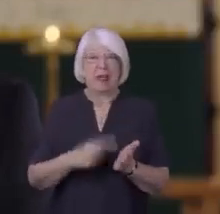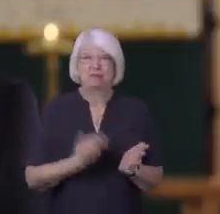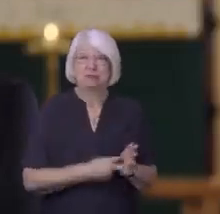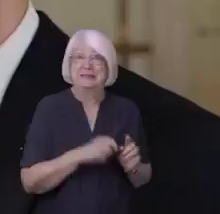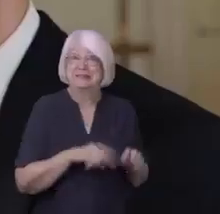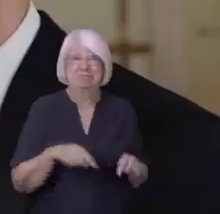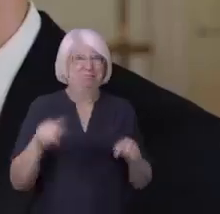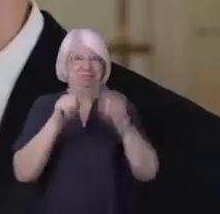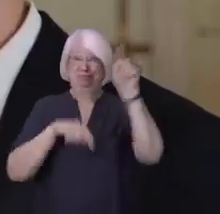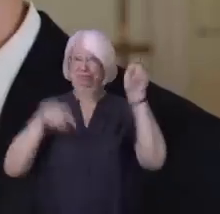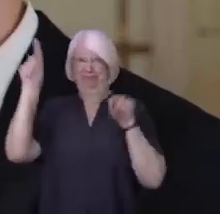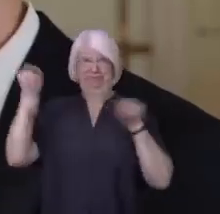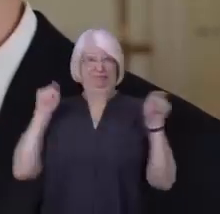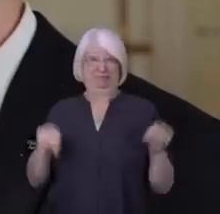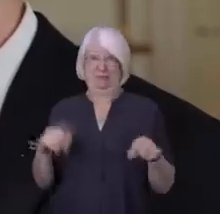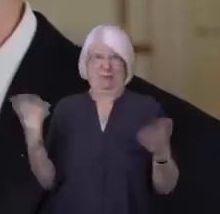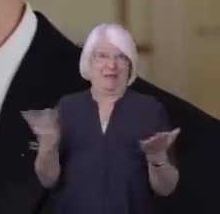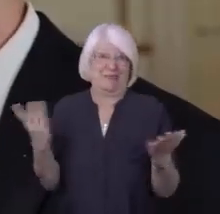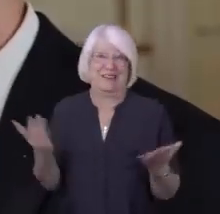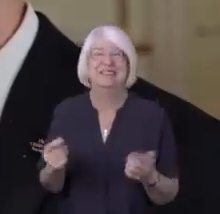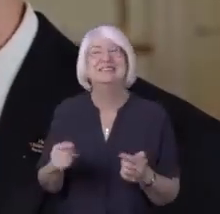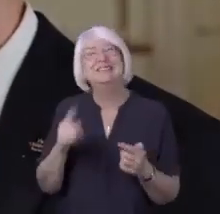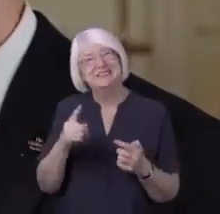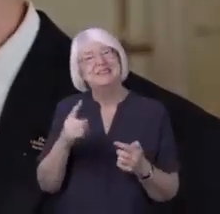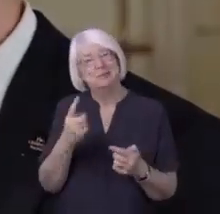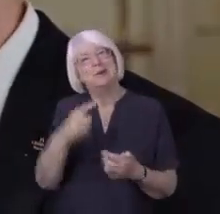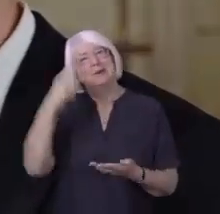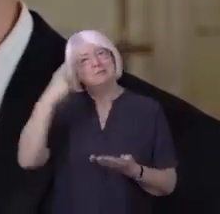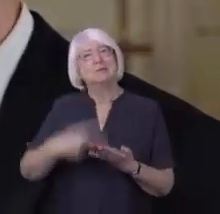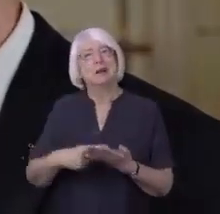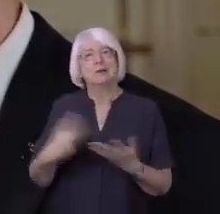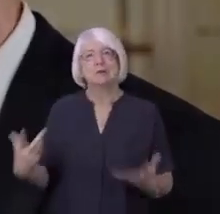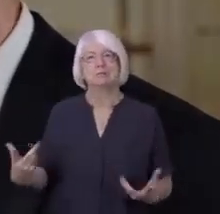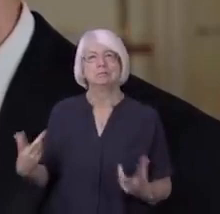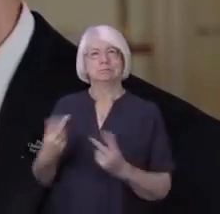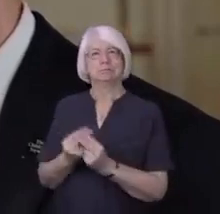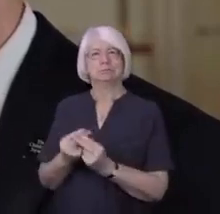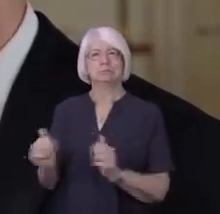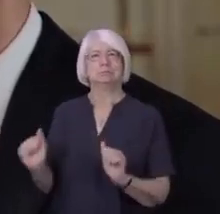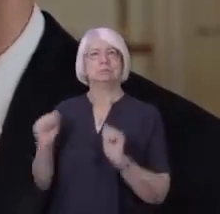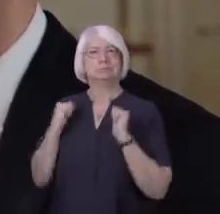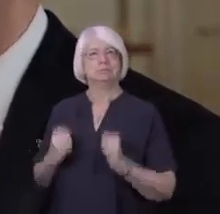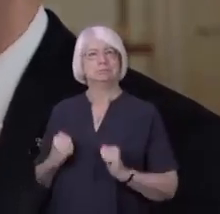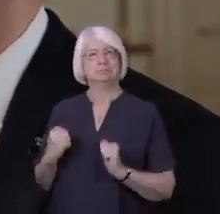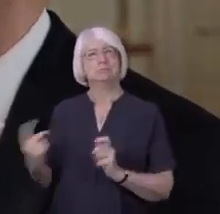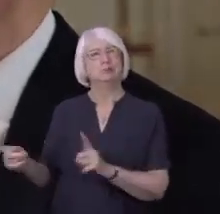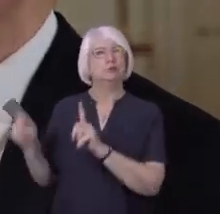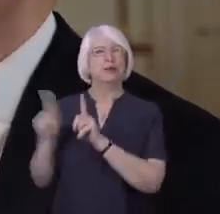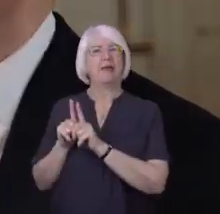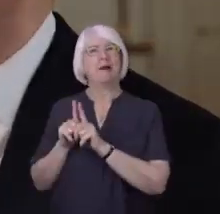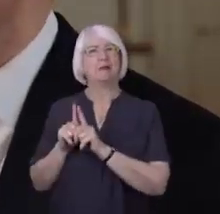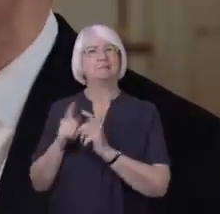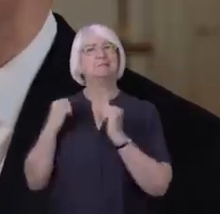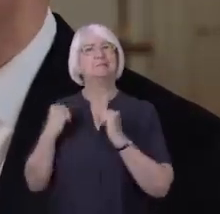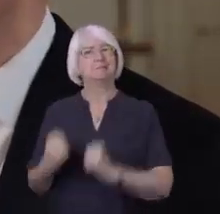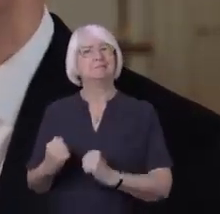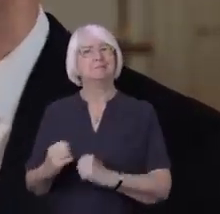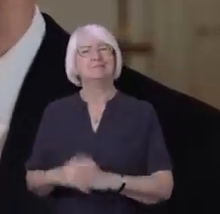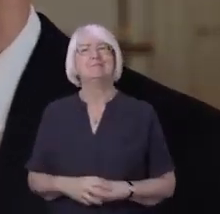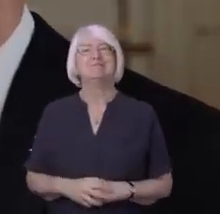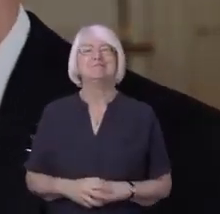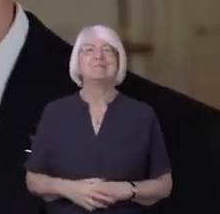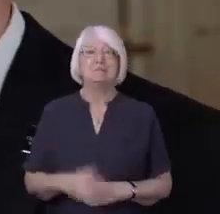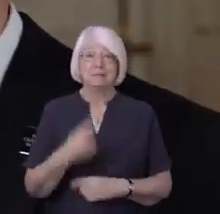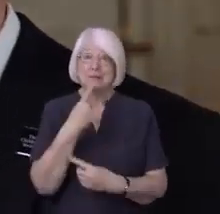this Christmas. Because when we choose to stand together, we can make a difference. So let me tell you how you can make